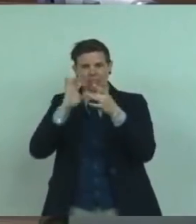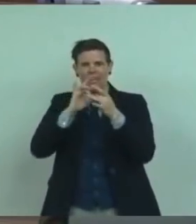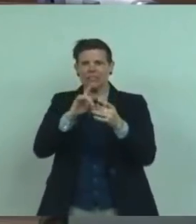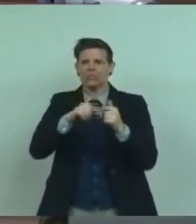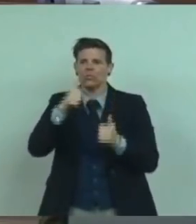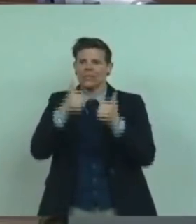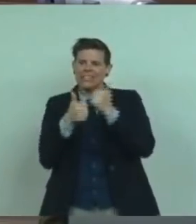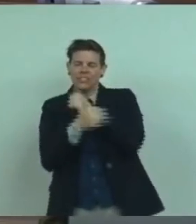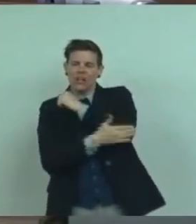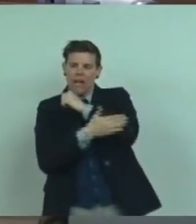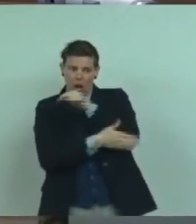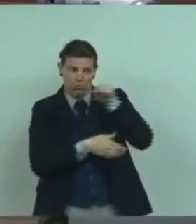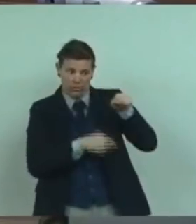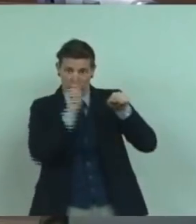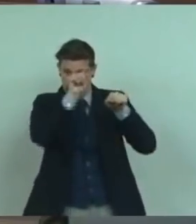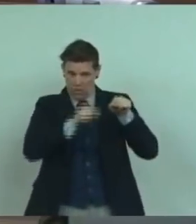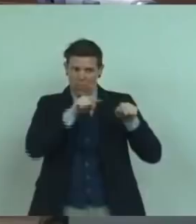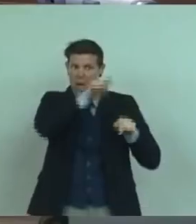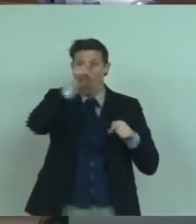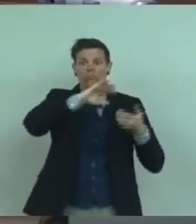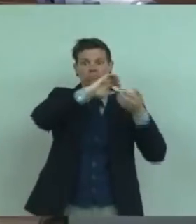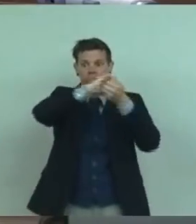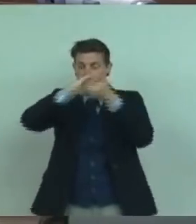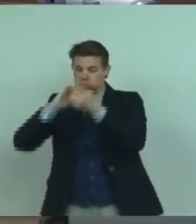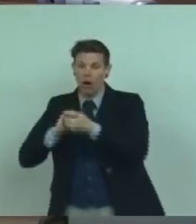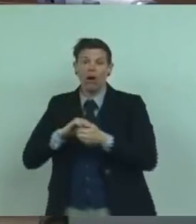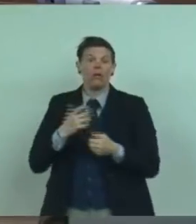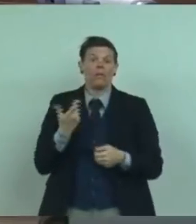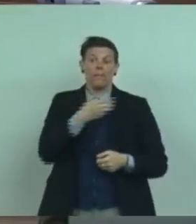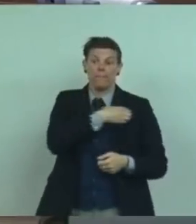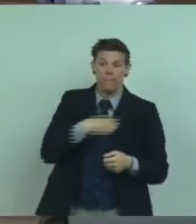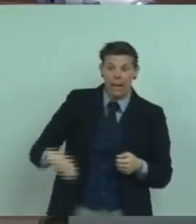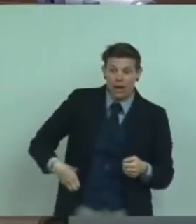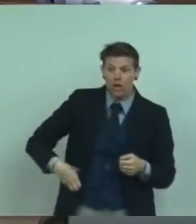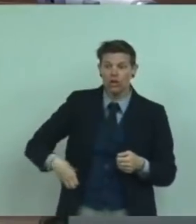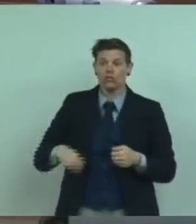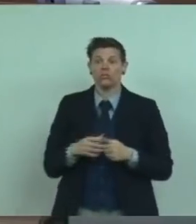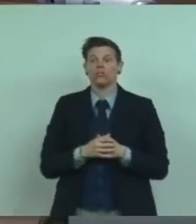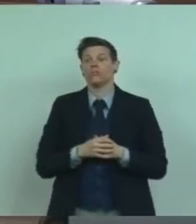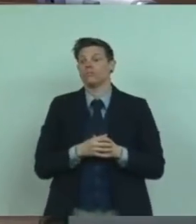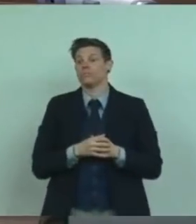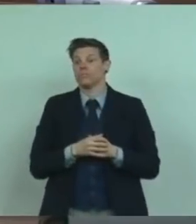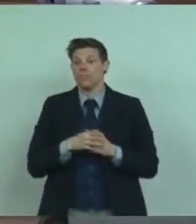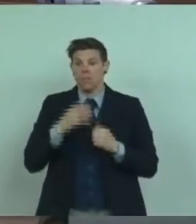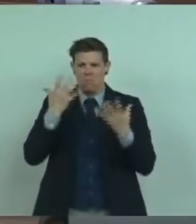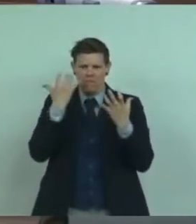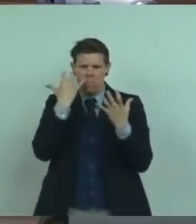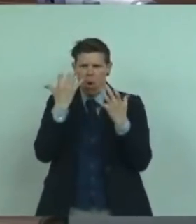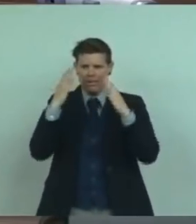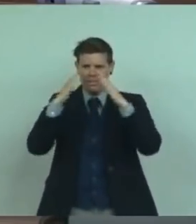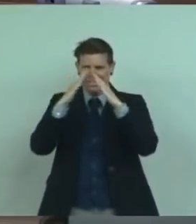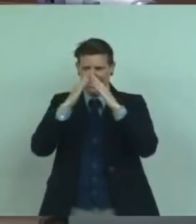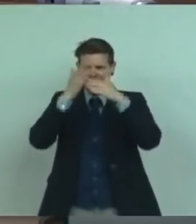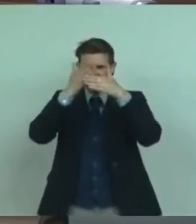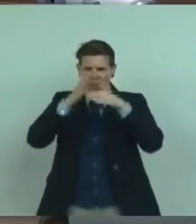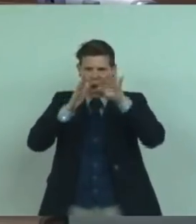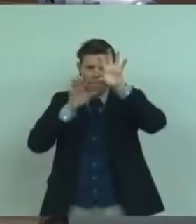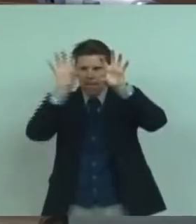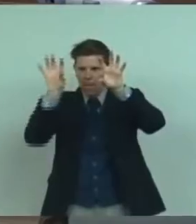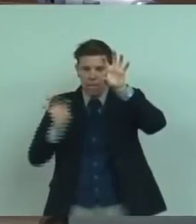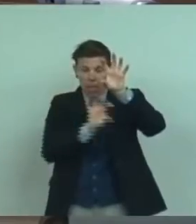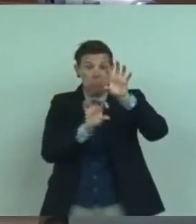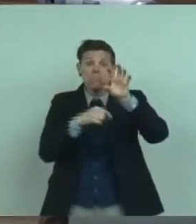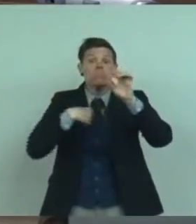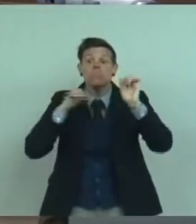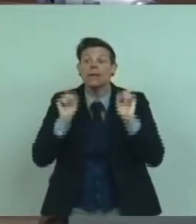divide up their city into different segments, and we'll begin to have a lot more direct information about where is this working and where isn't